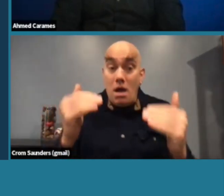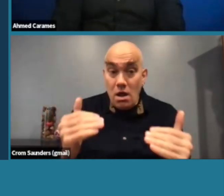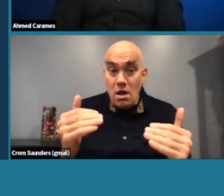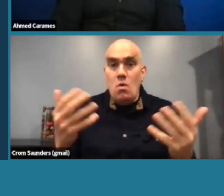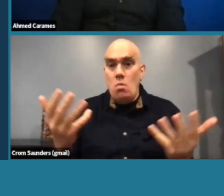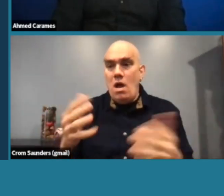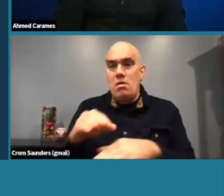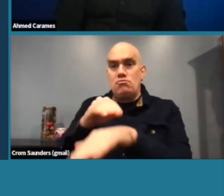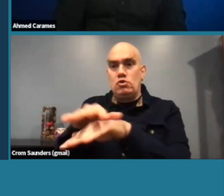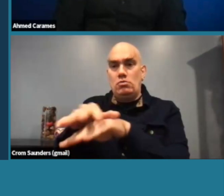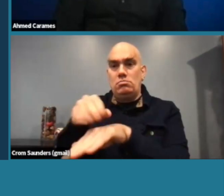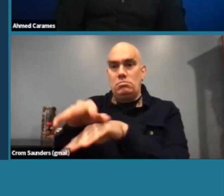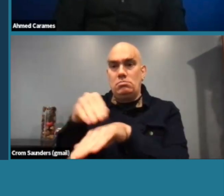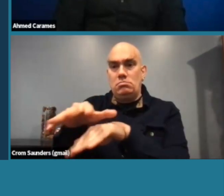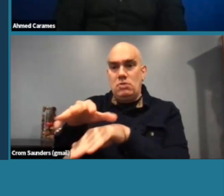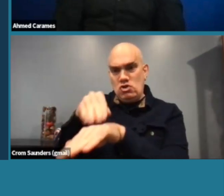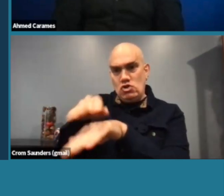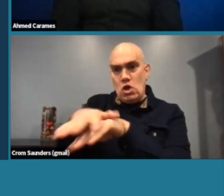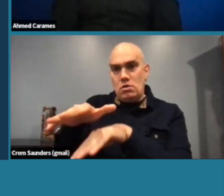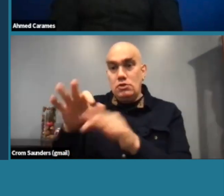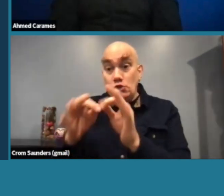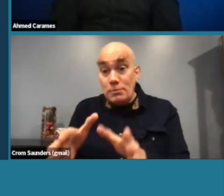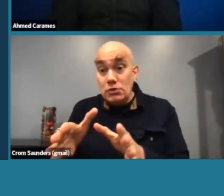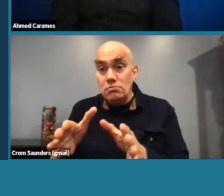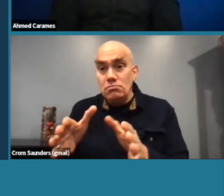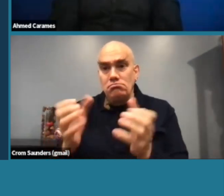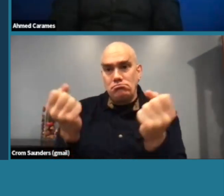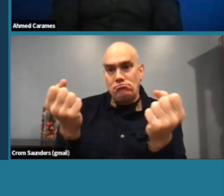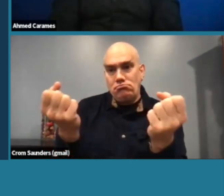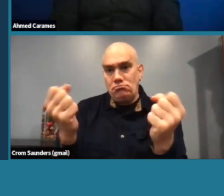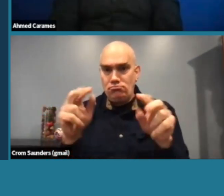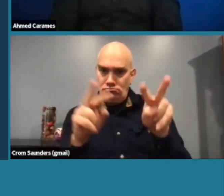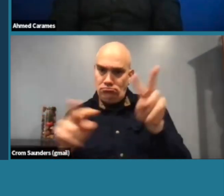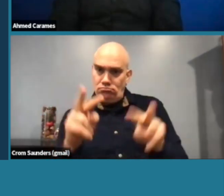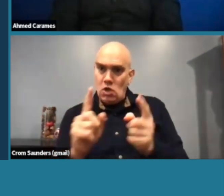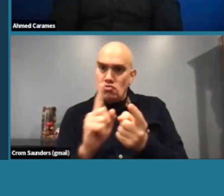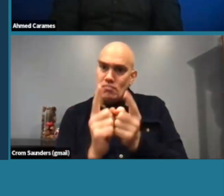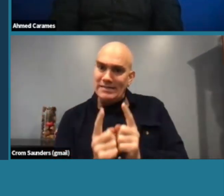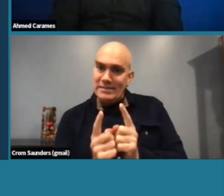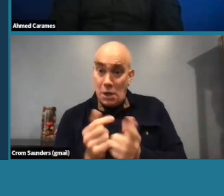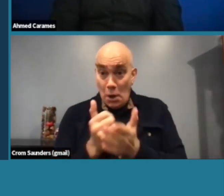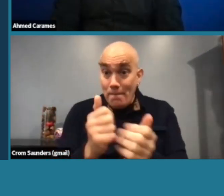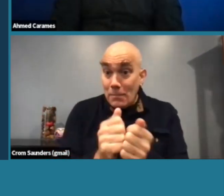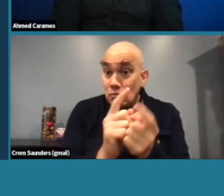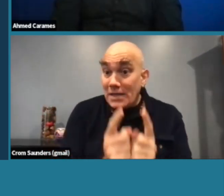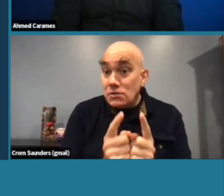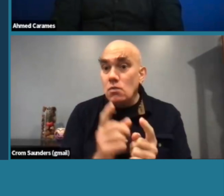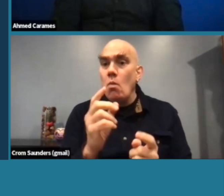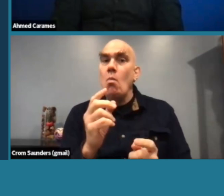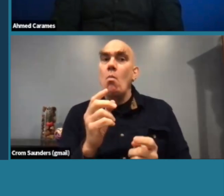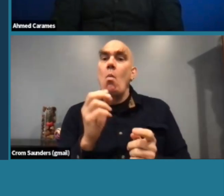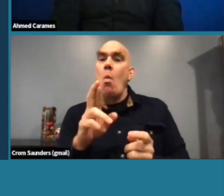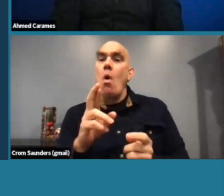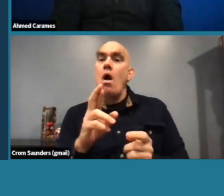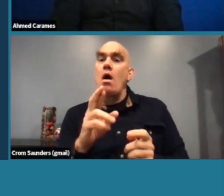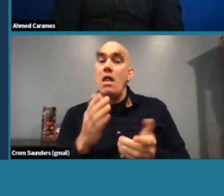So we find out how that ties into the story, and then we also work as consultants. So we may